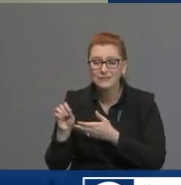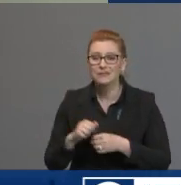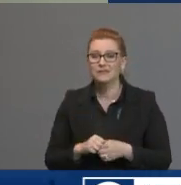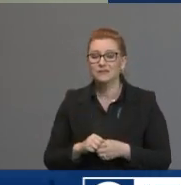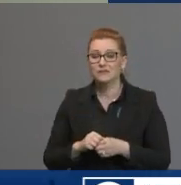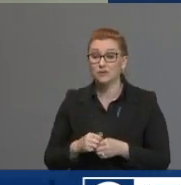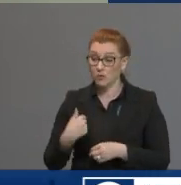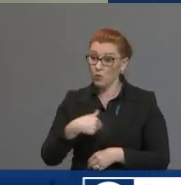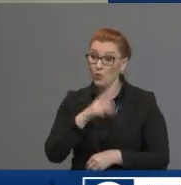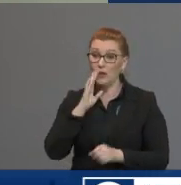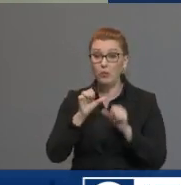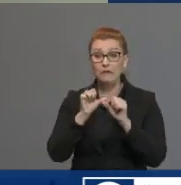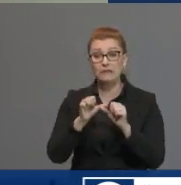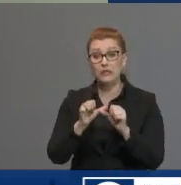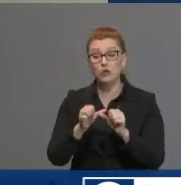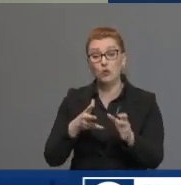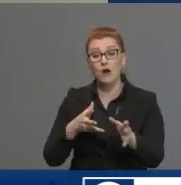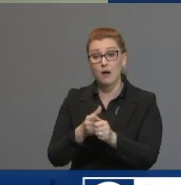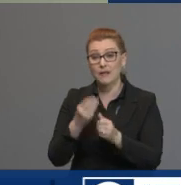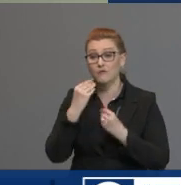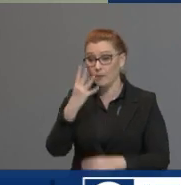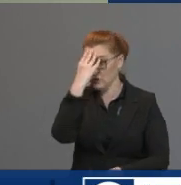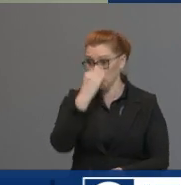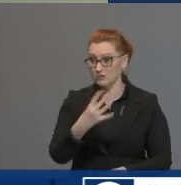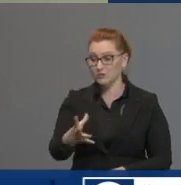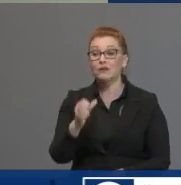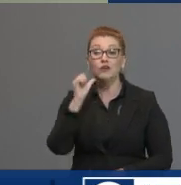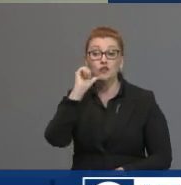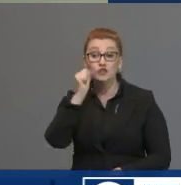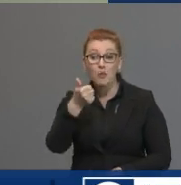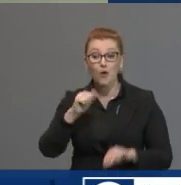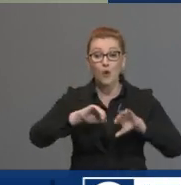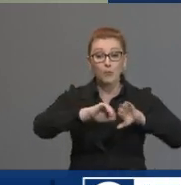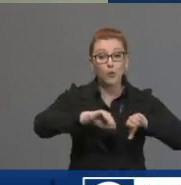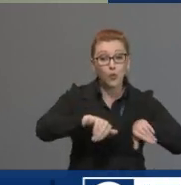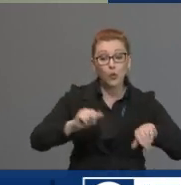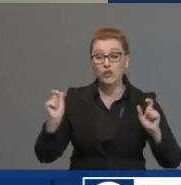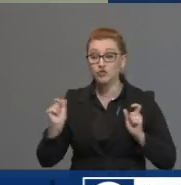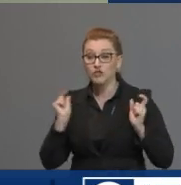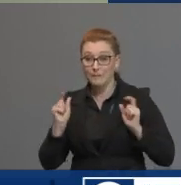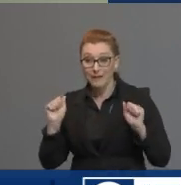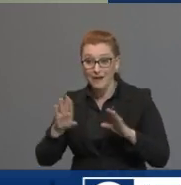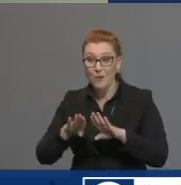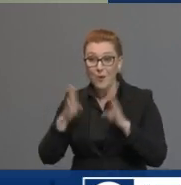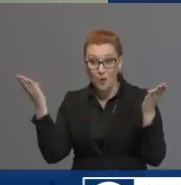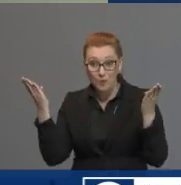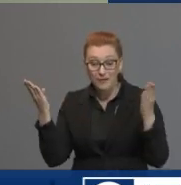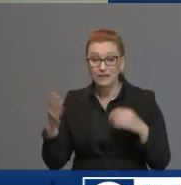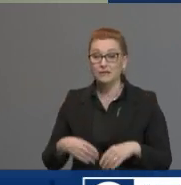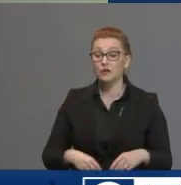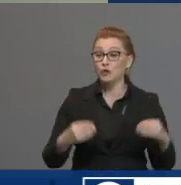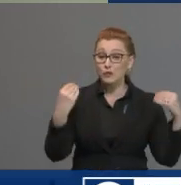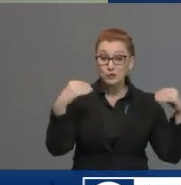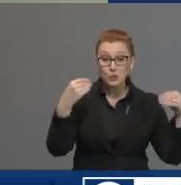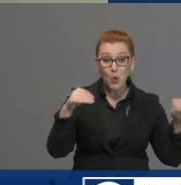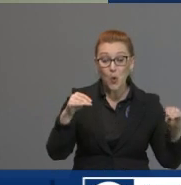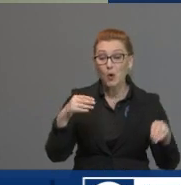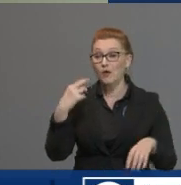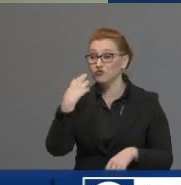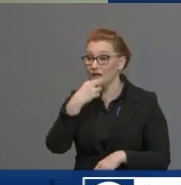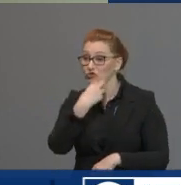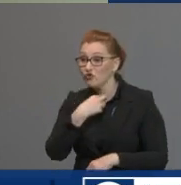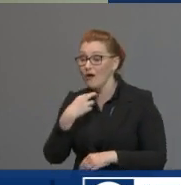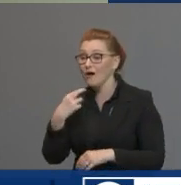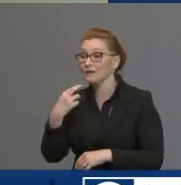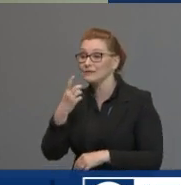last several weeks. We'll continue to update you. Tomorrow, pools and gymnasiums open. Retail and